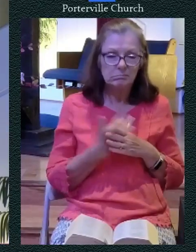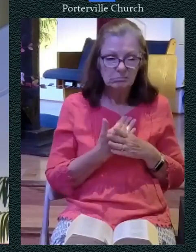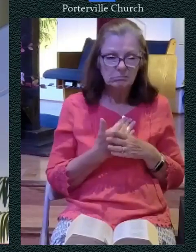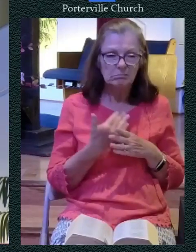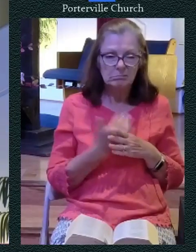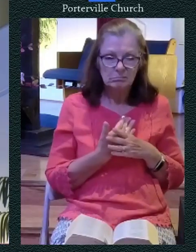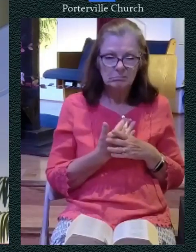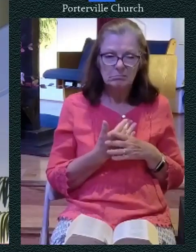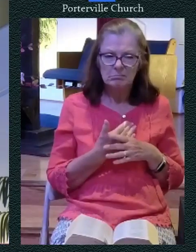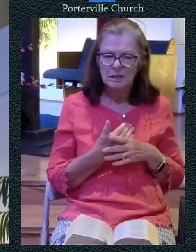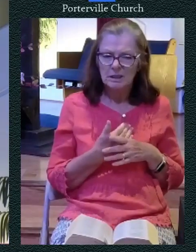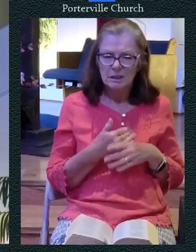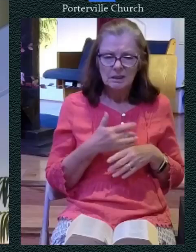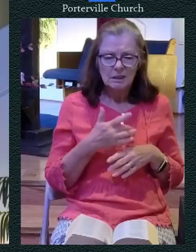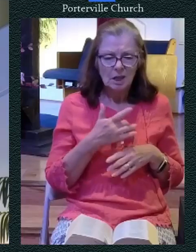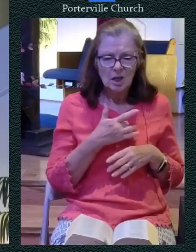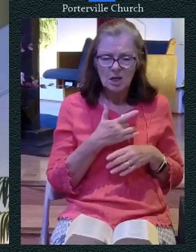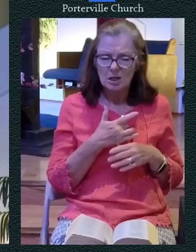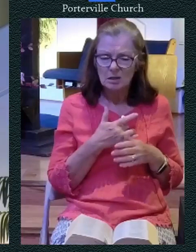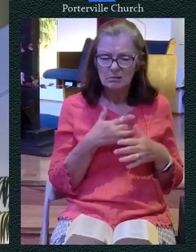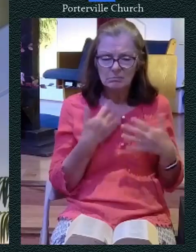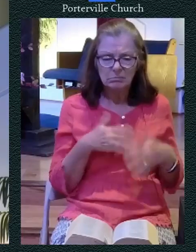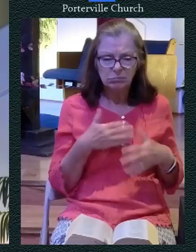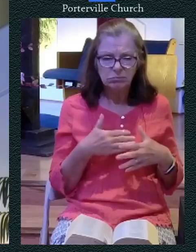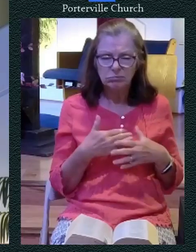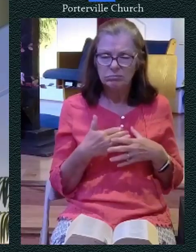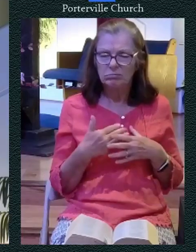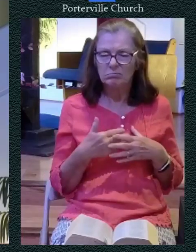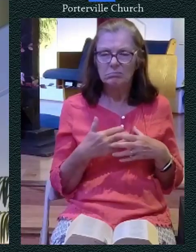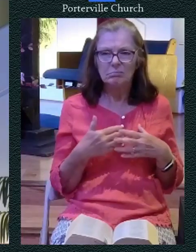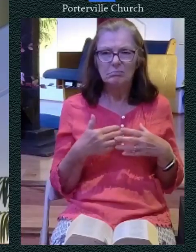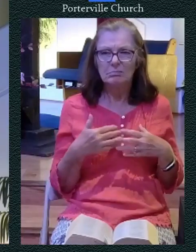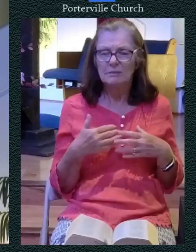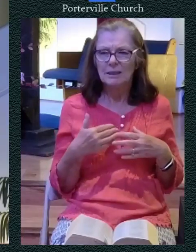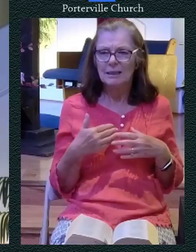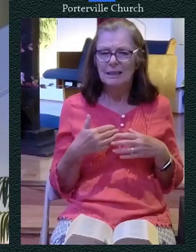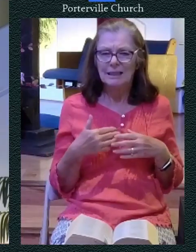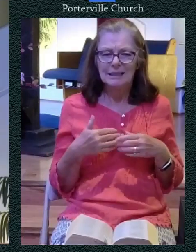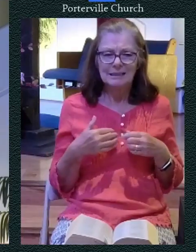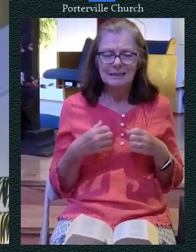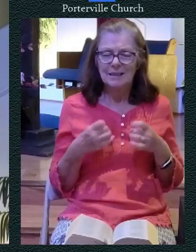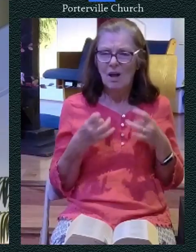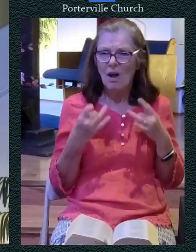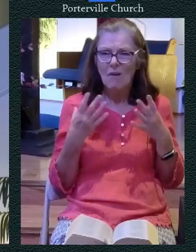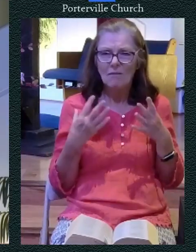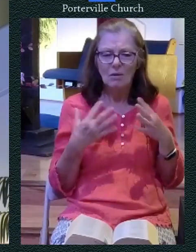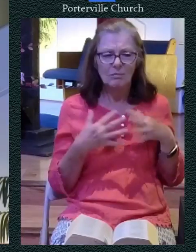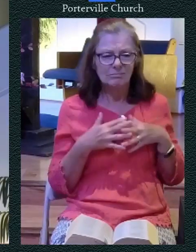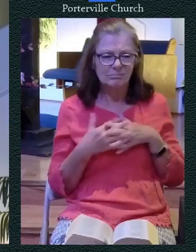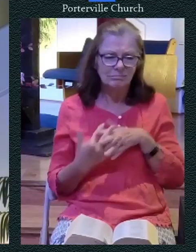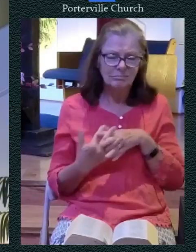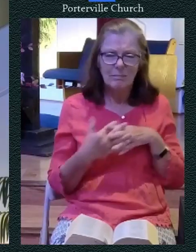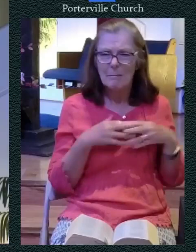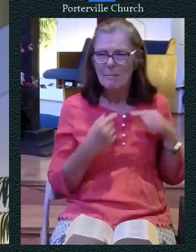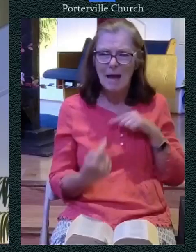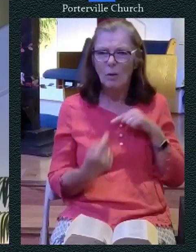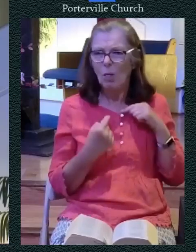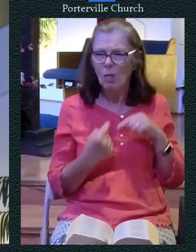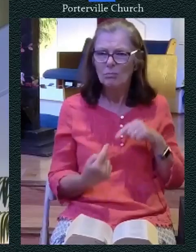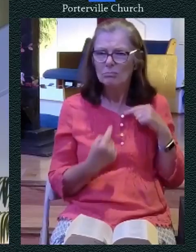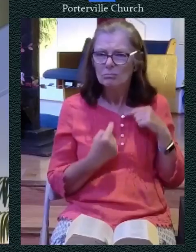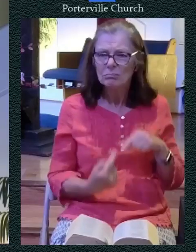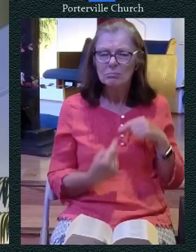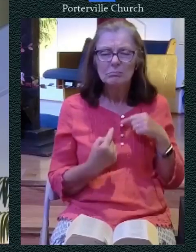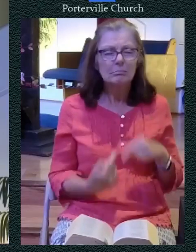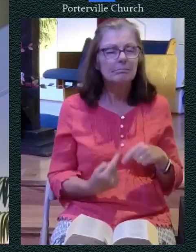hot within him. There's intensity there. There's a battle there. Now, I'll just mention it briefly.